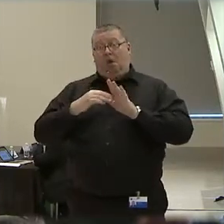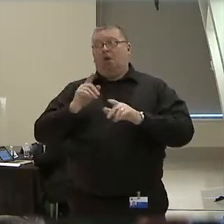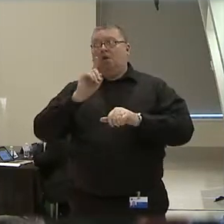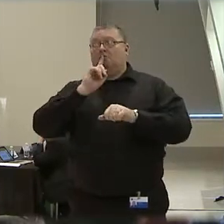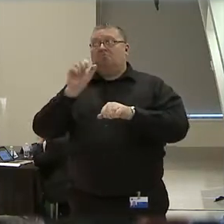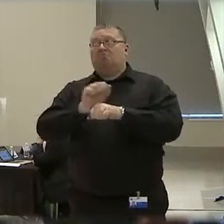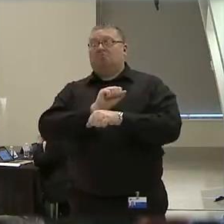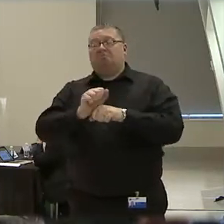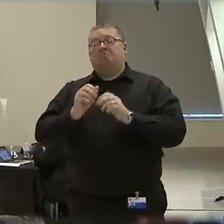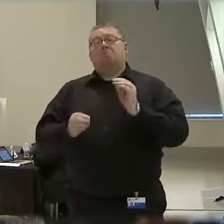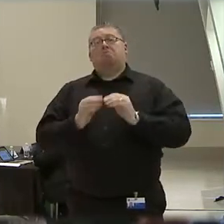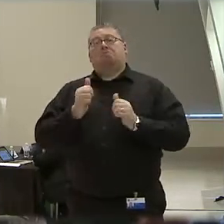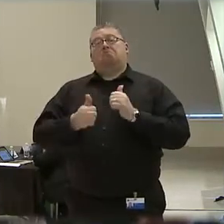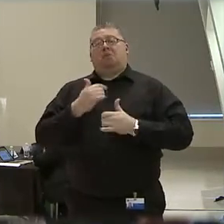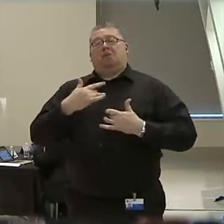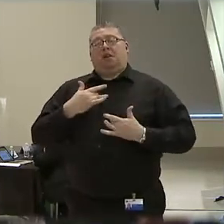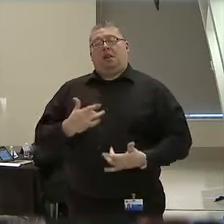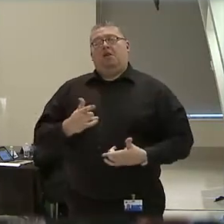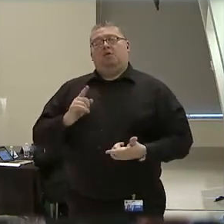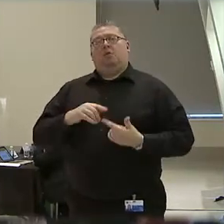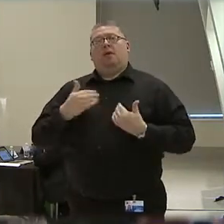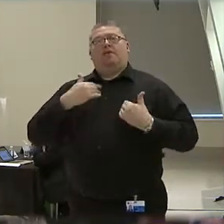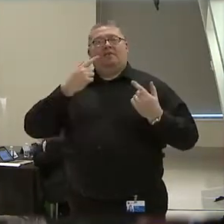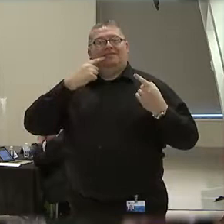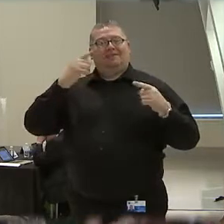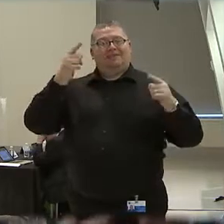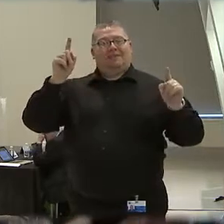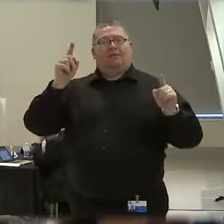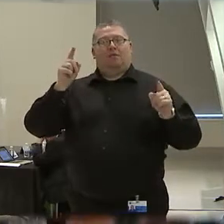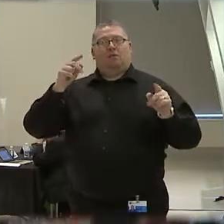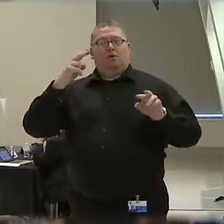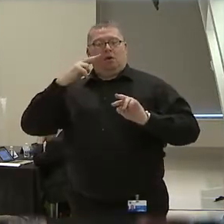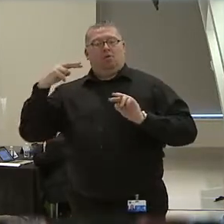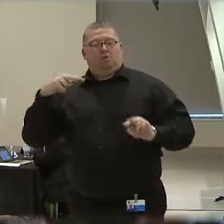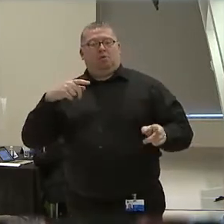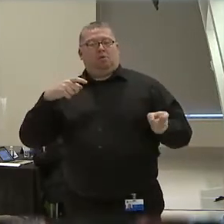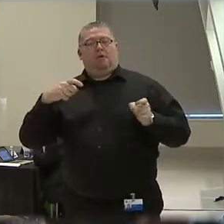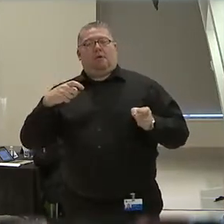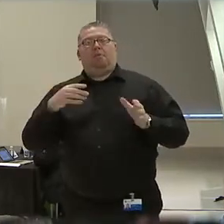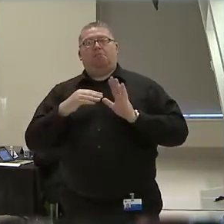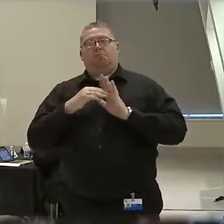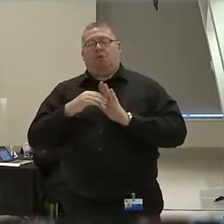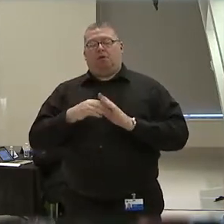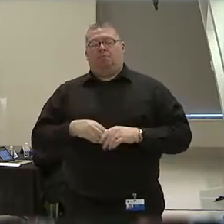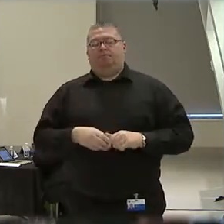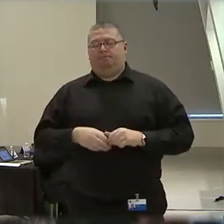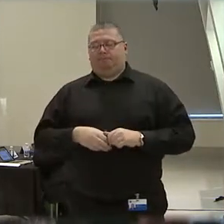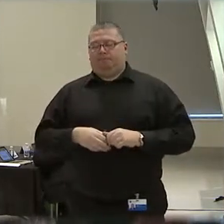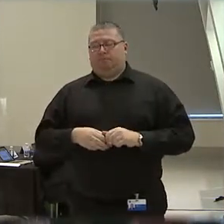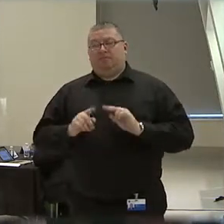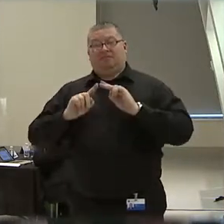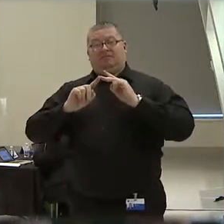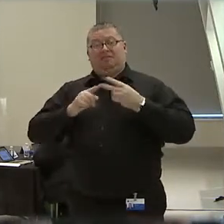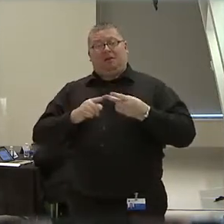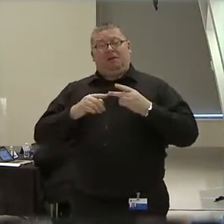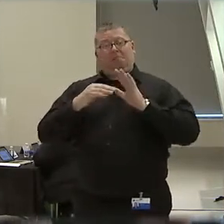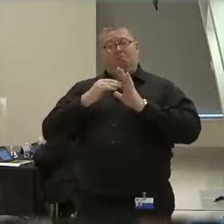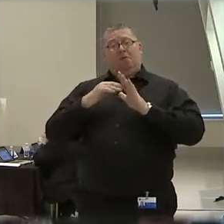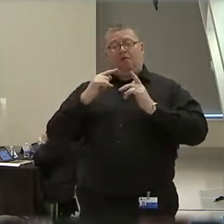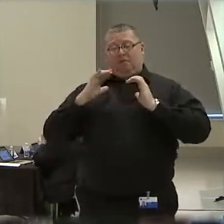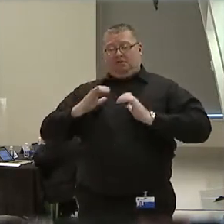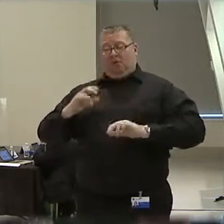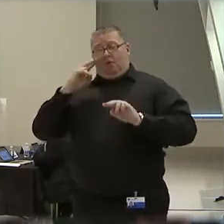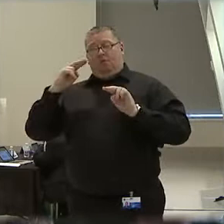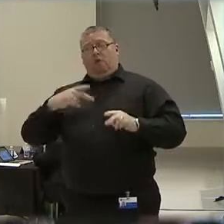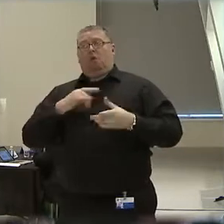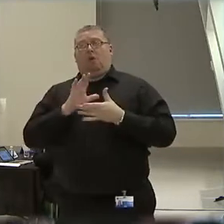most likely to bring about a successful governance model. The second model of civilian oversight I want to